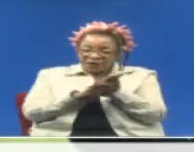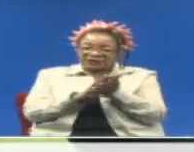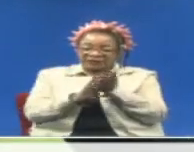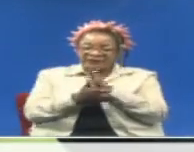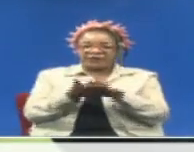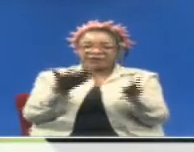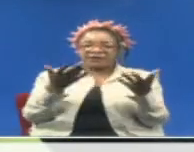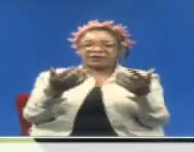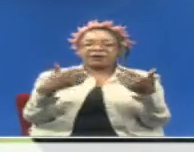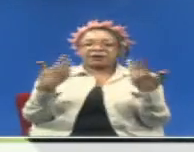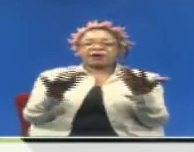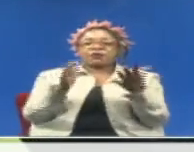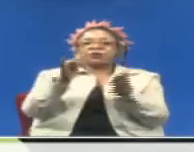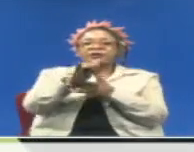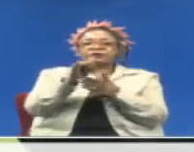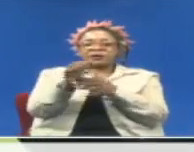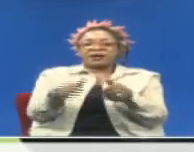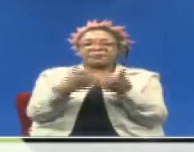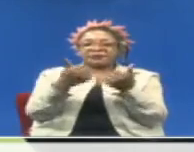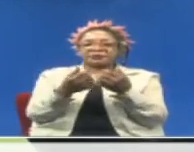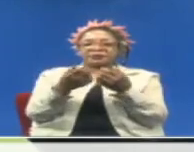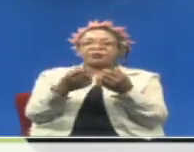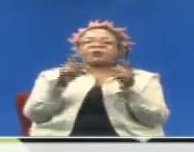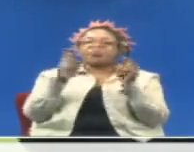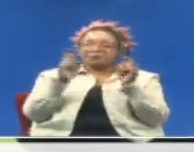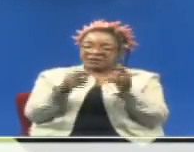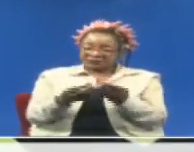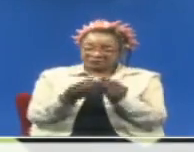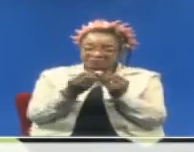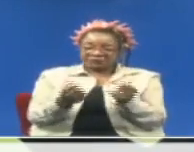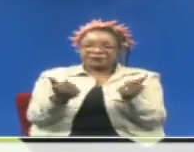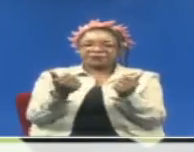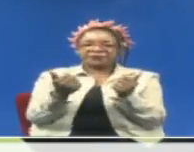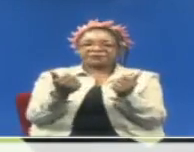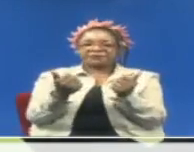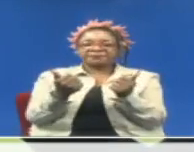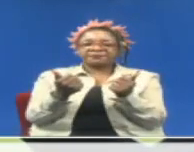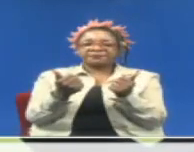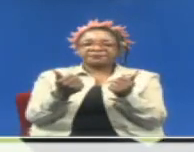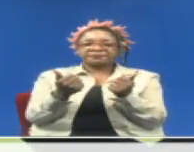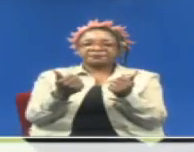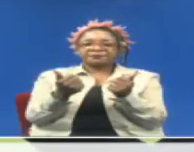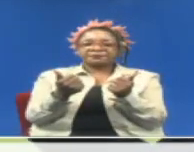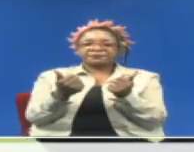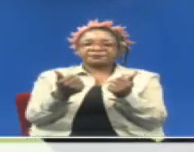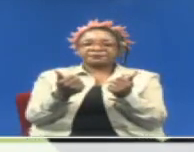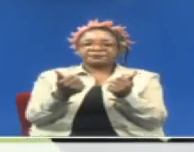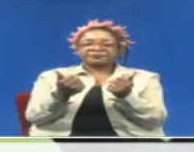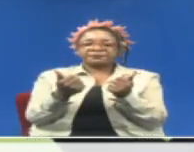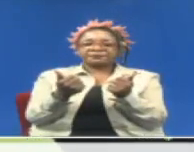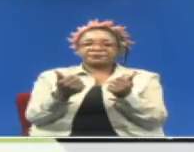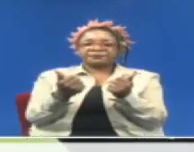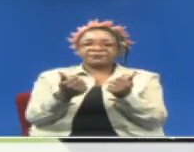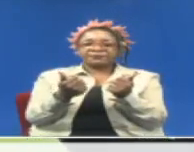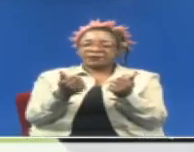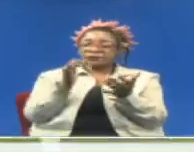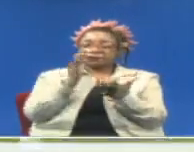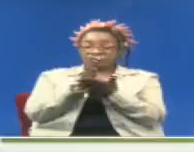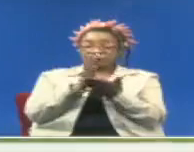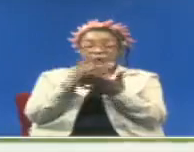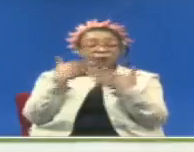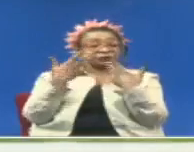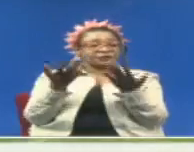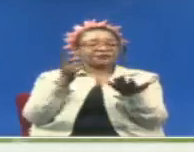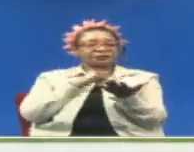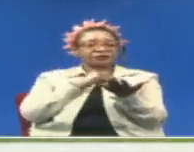leo hawatoki kwa tumama vyovyote vile leo yani hawatoki hata nini fanyike hawatoki.